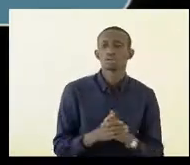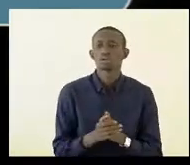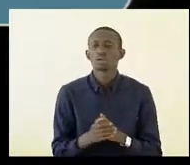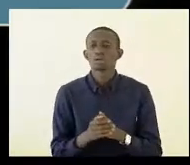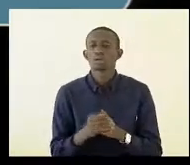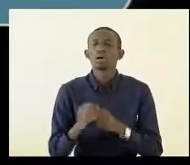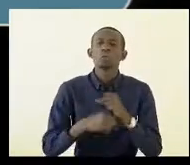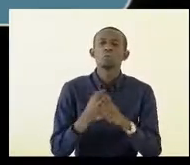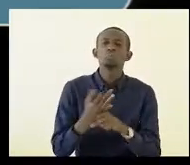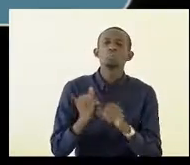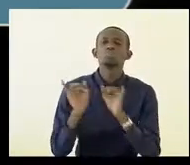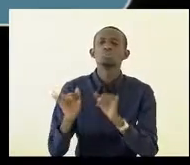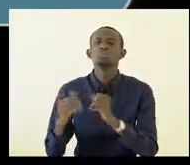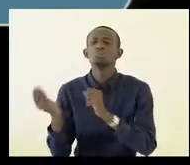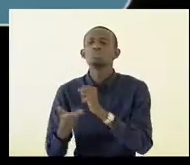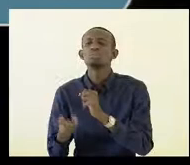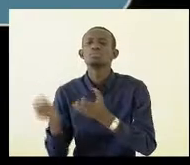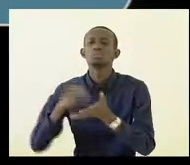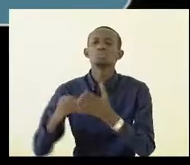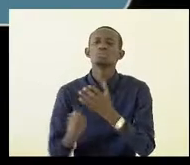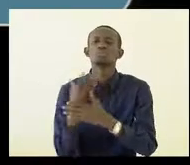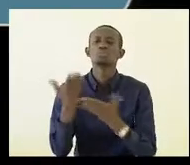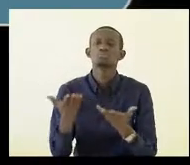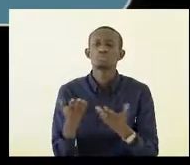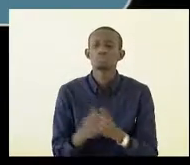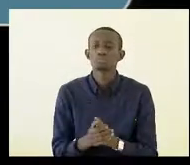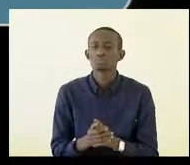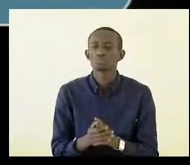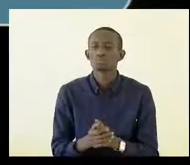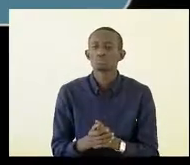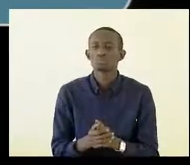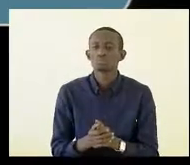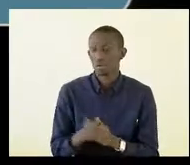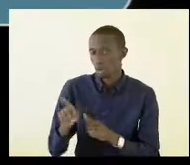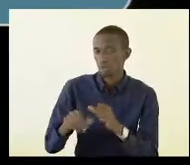produce the best guitar as wood? When it comes to ecological,